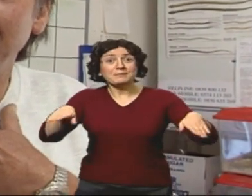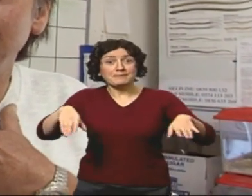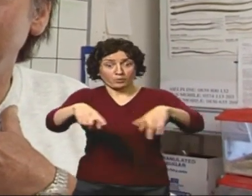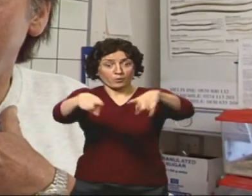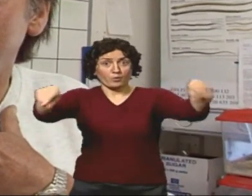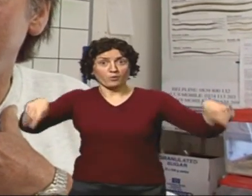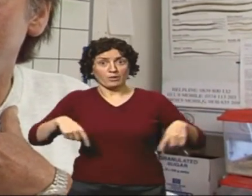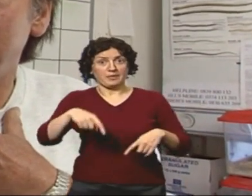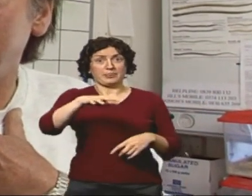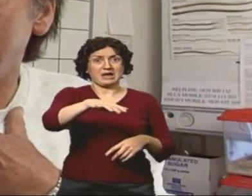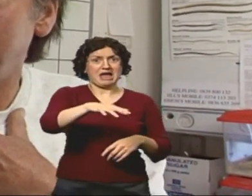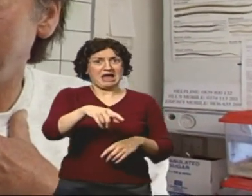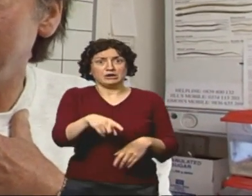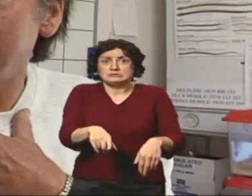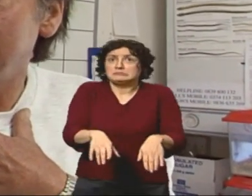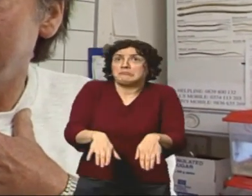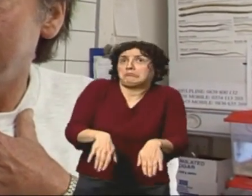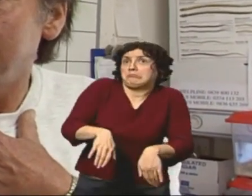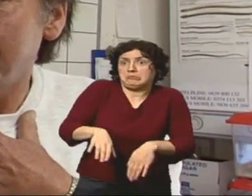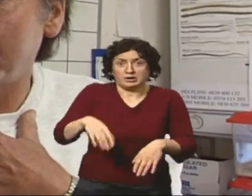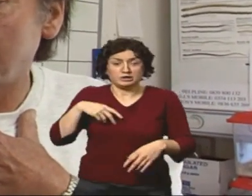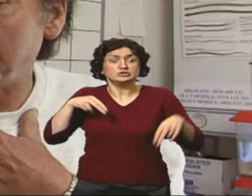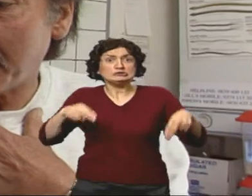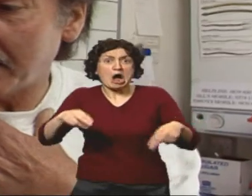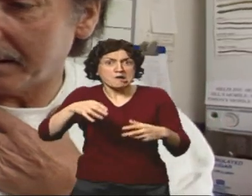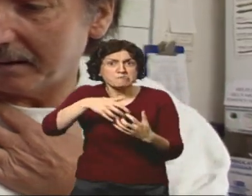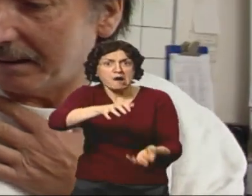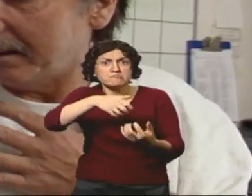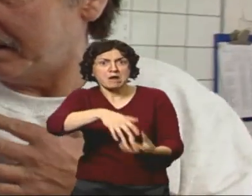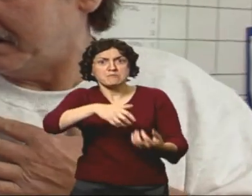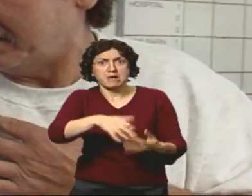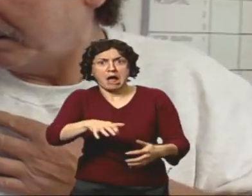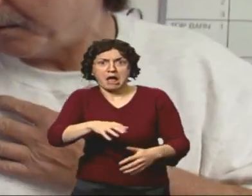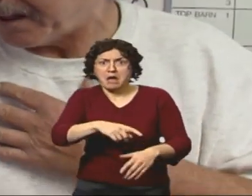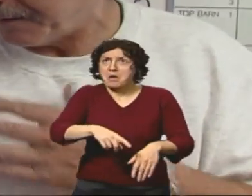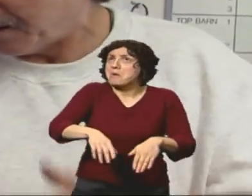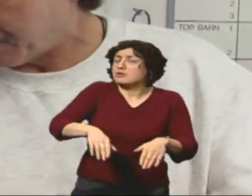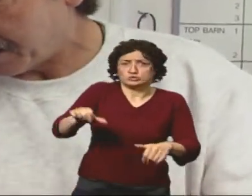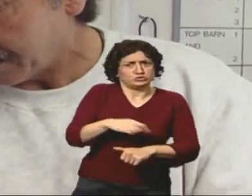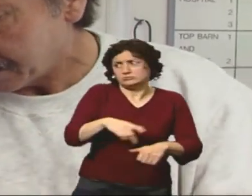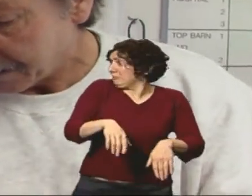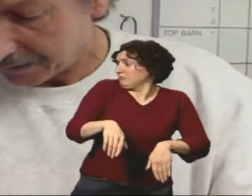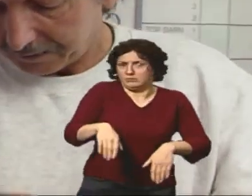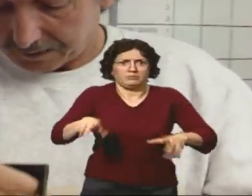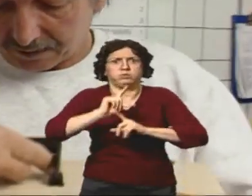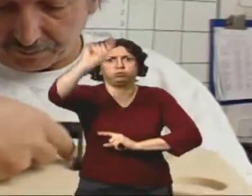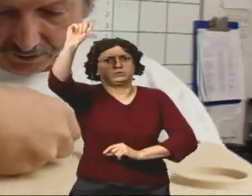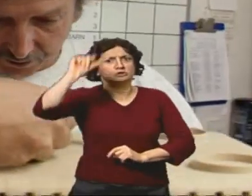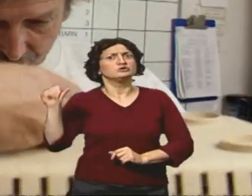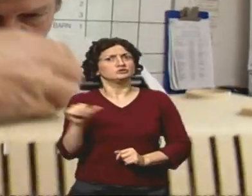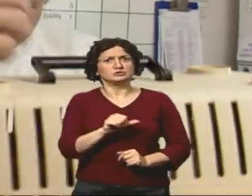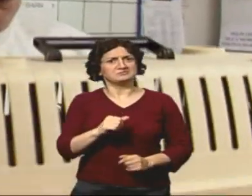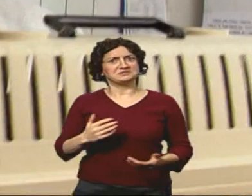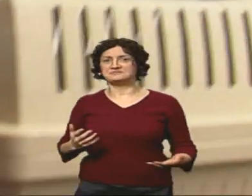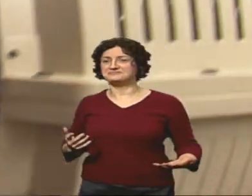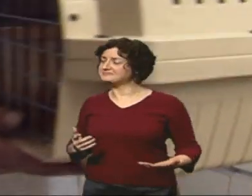And she was just sitting there. The dogs barked, and normally they fly away. And how have we got